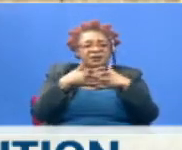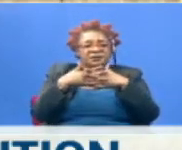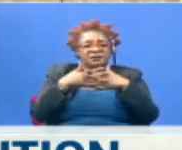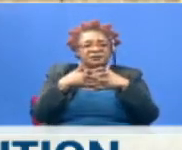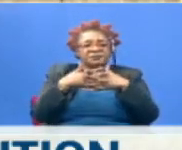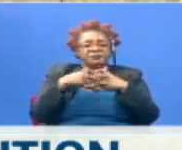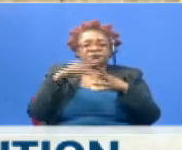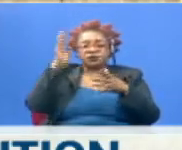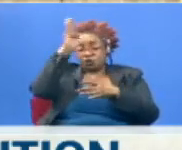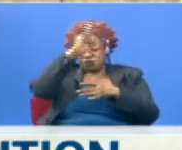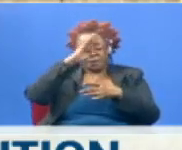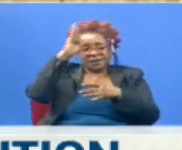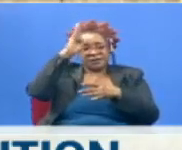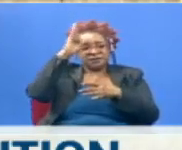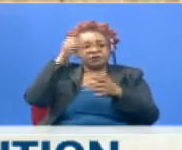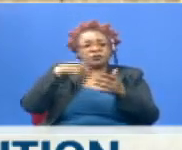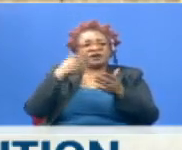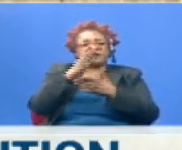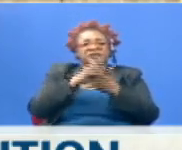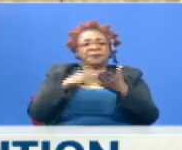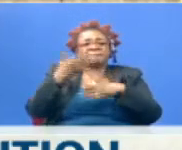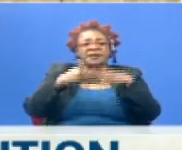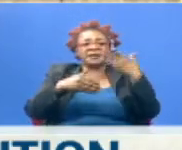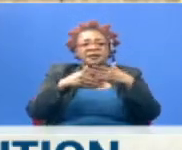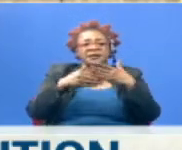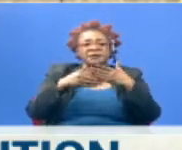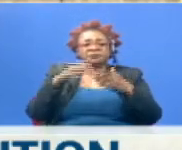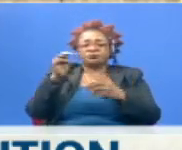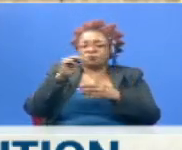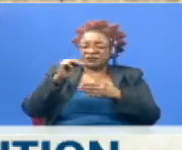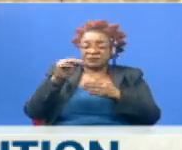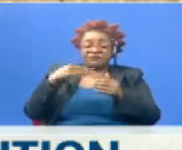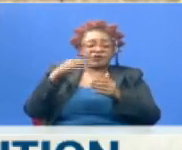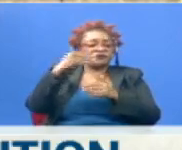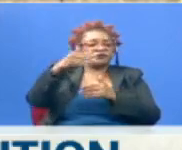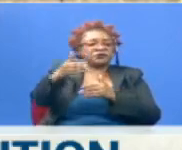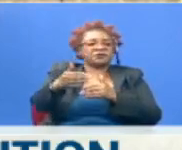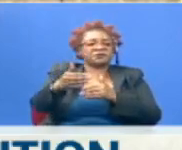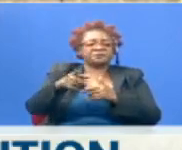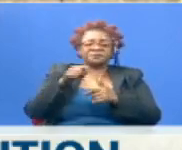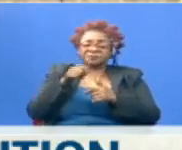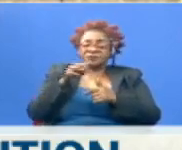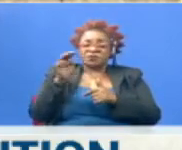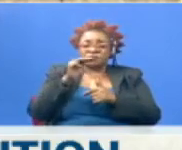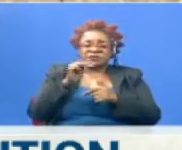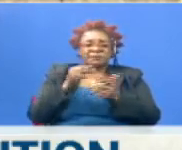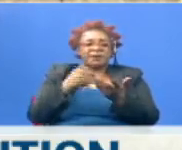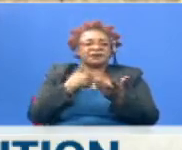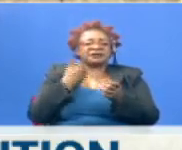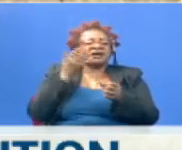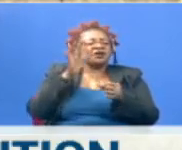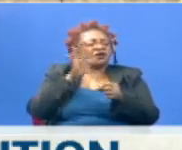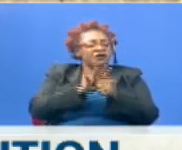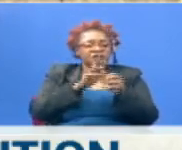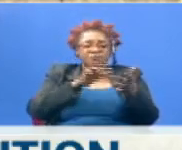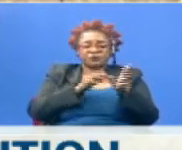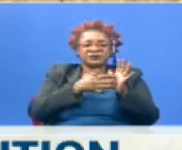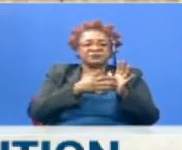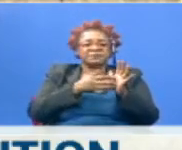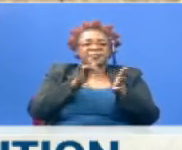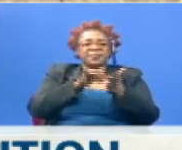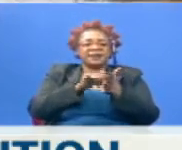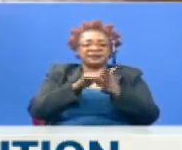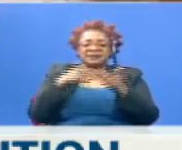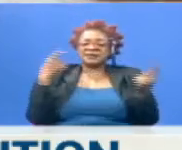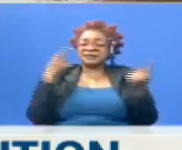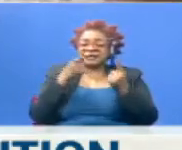Dubai, there's a certain building called the Museum of the Future. This museum has a lot of projects that are targeting